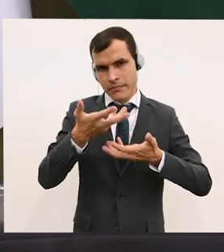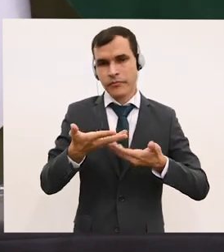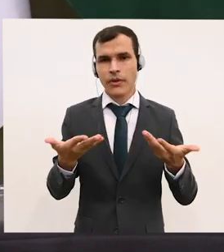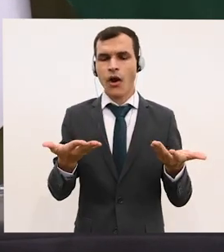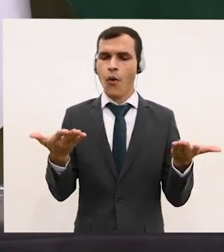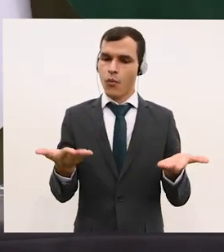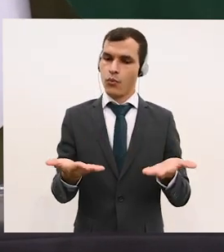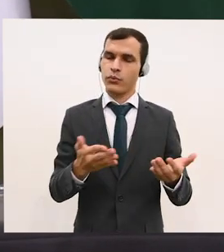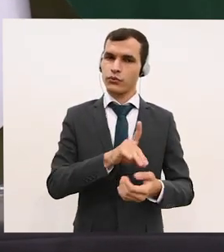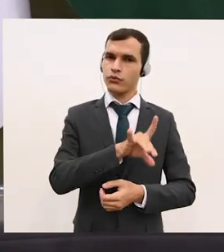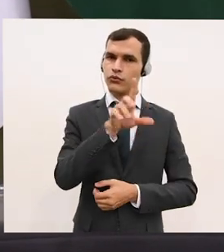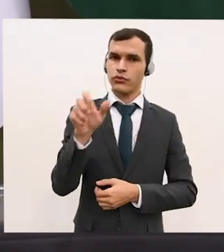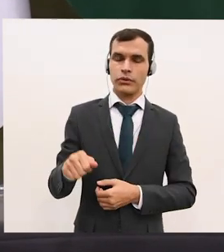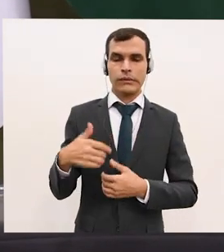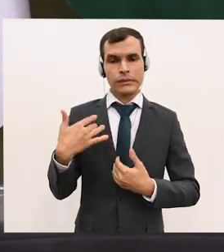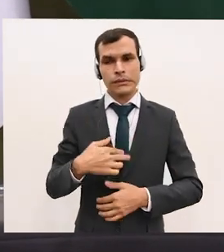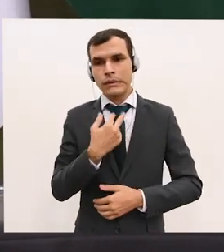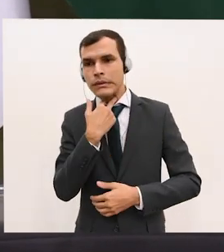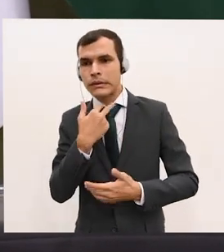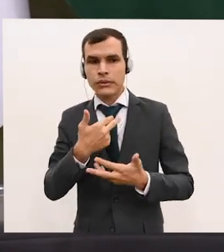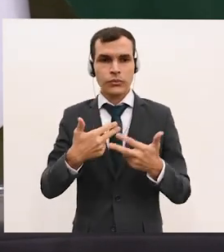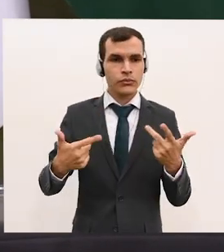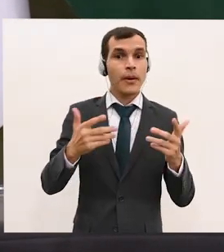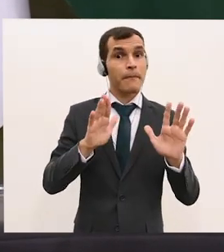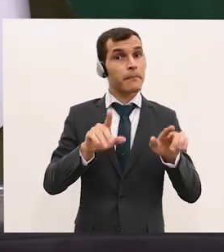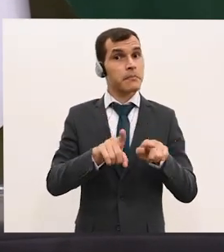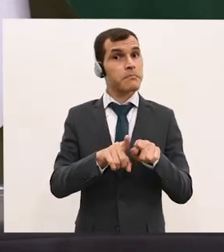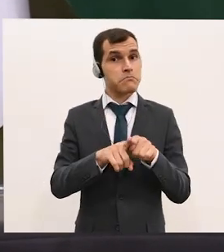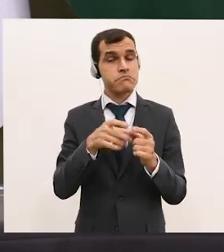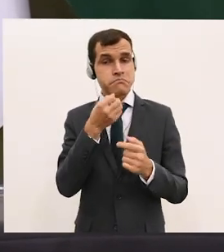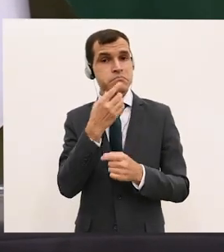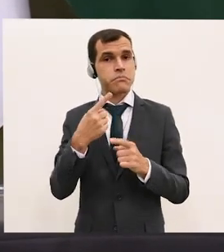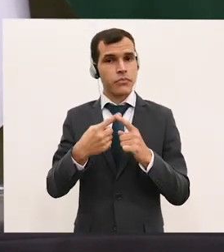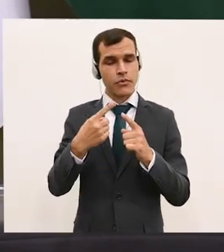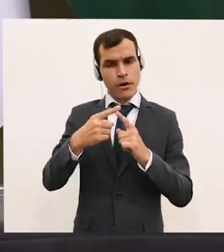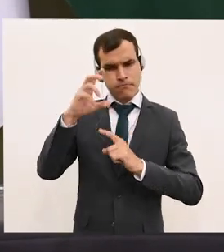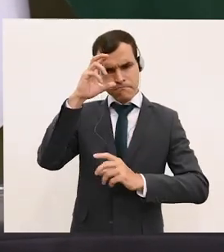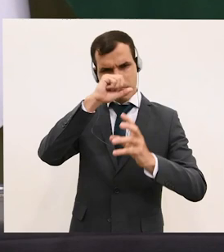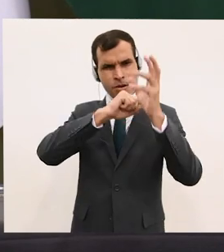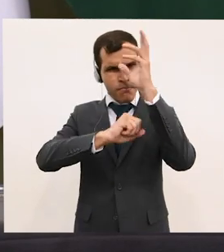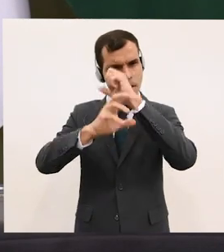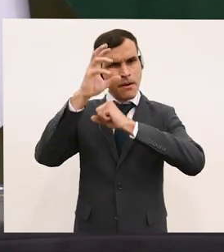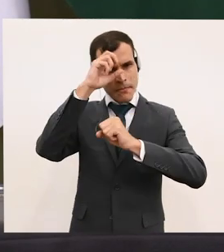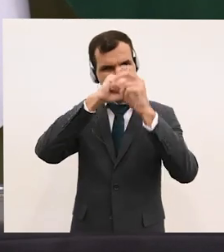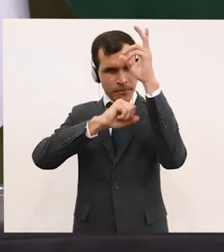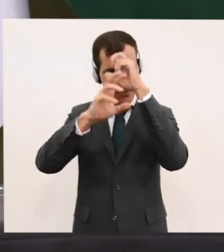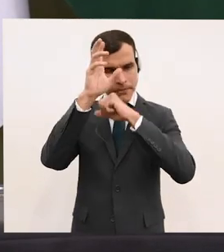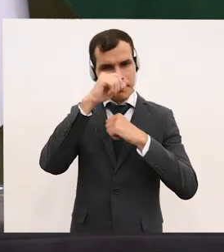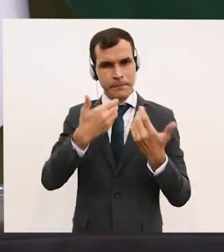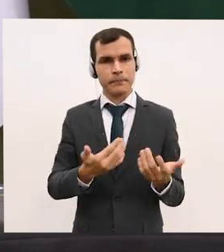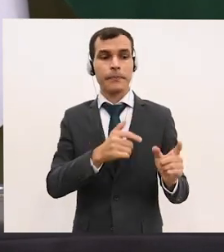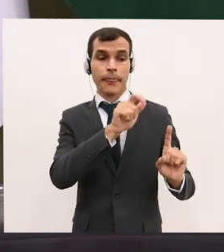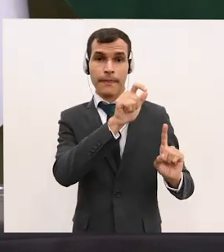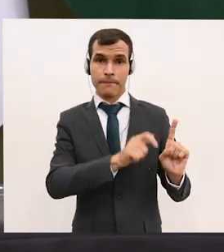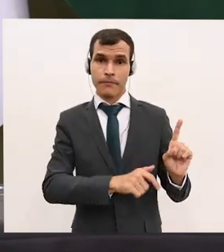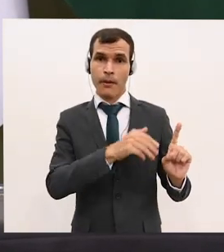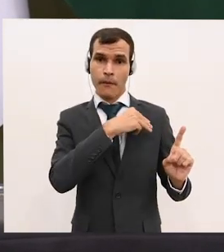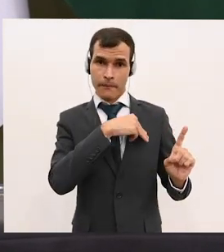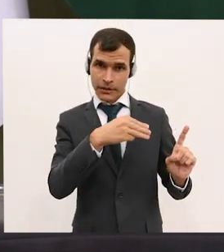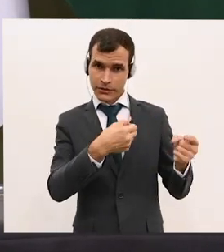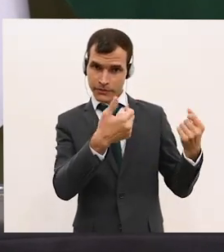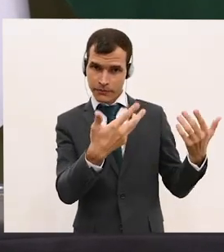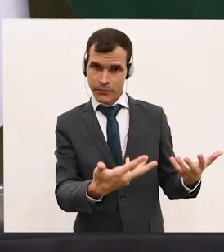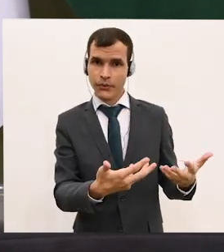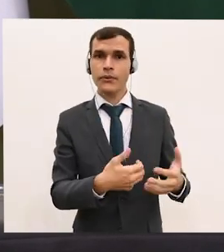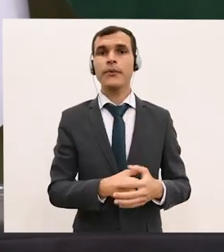I've learned a lot. As the minister said, we met with